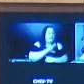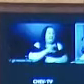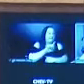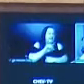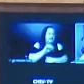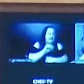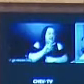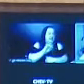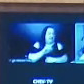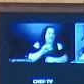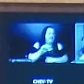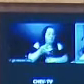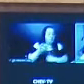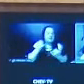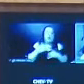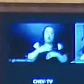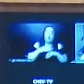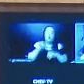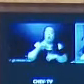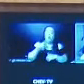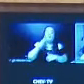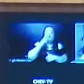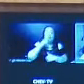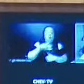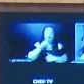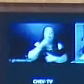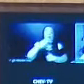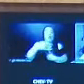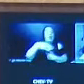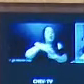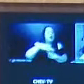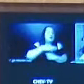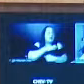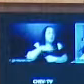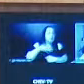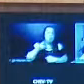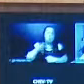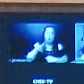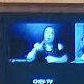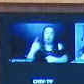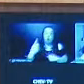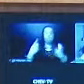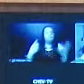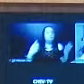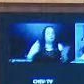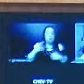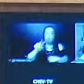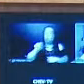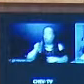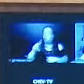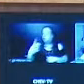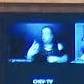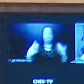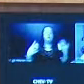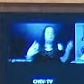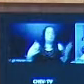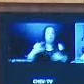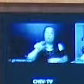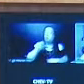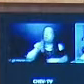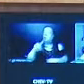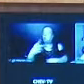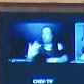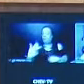now call the roll for the elected council members. Ward 1. Present. Ward 2. Present. Ward